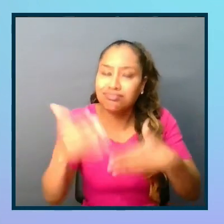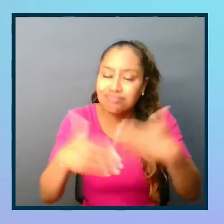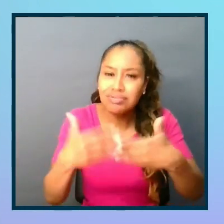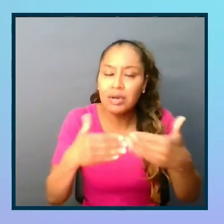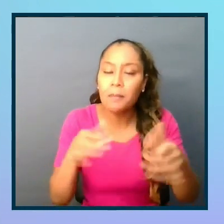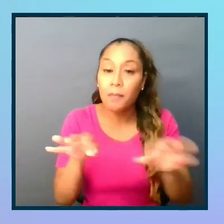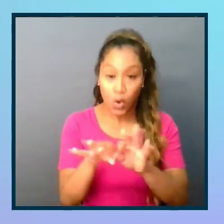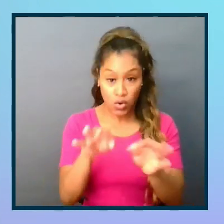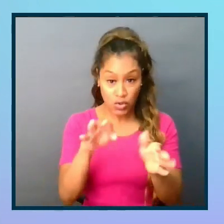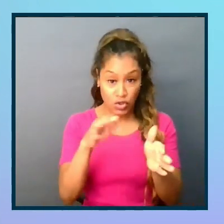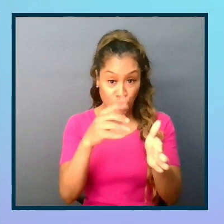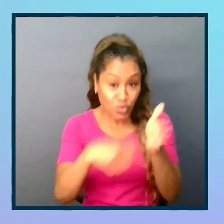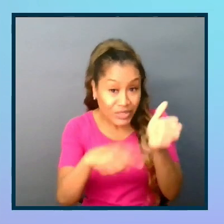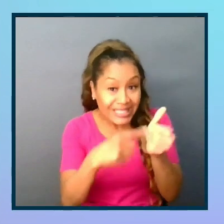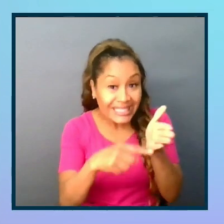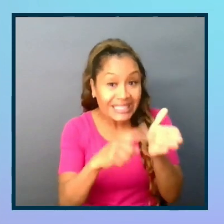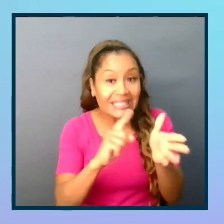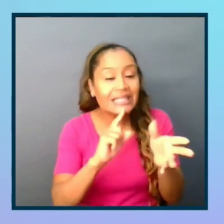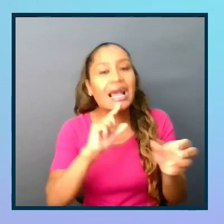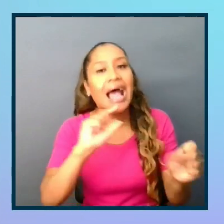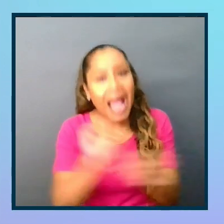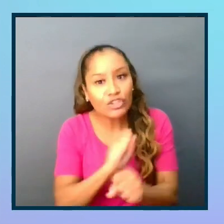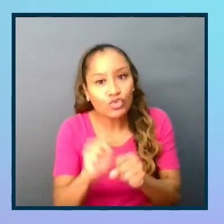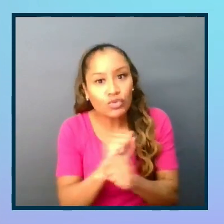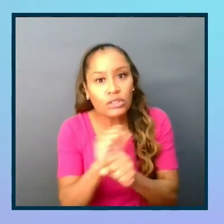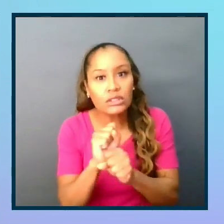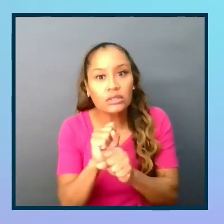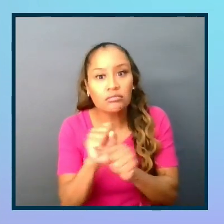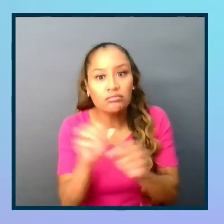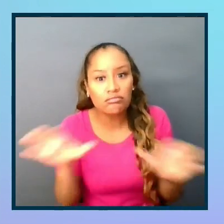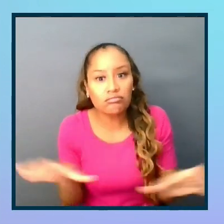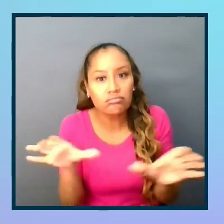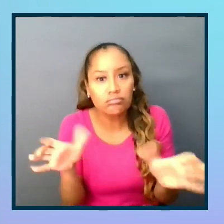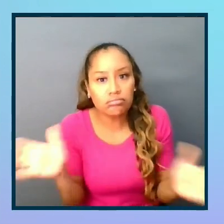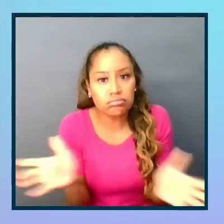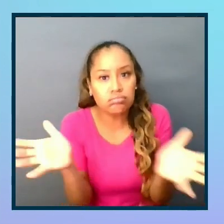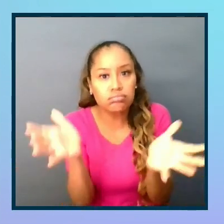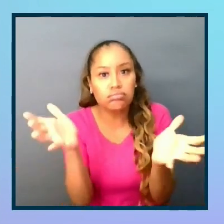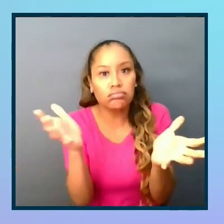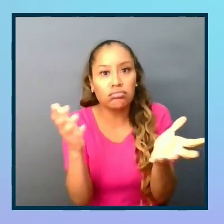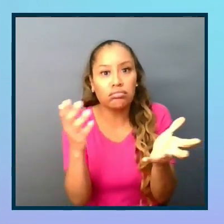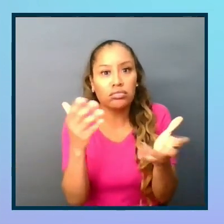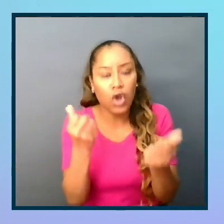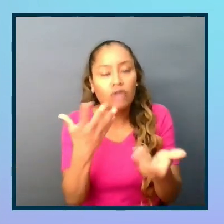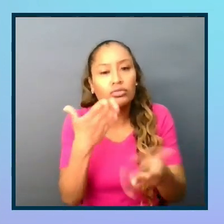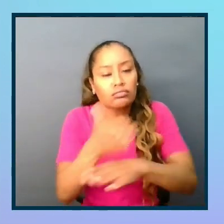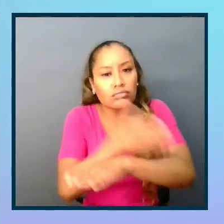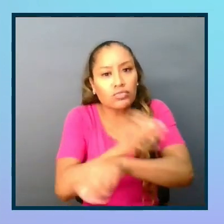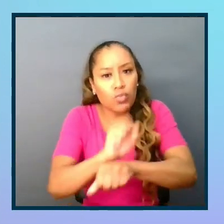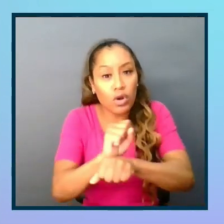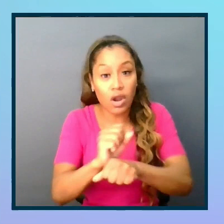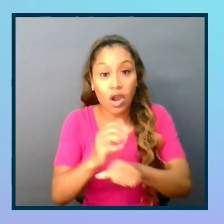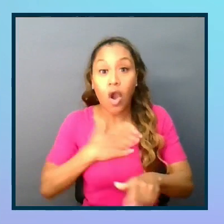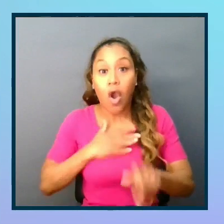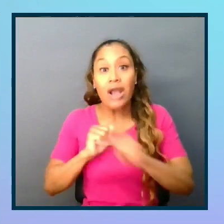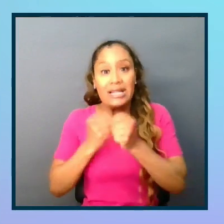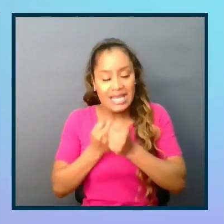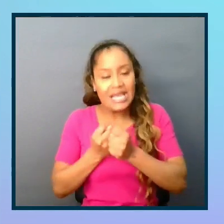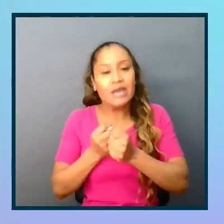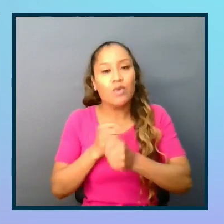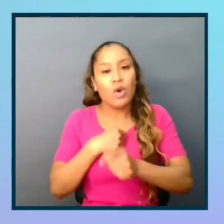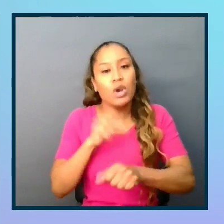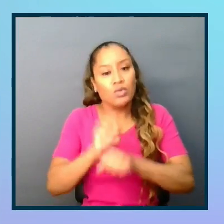is actually productive. It's something that our team fortunately has worked on, and I think